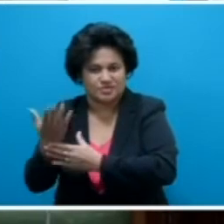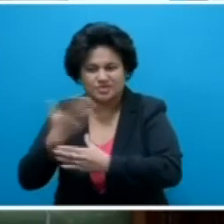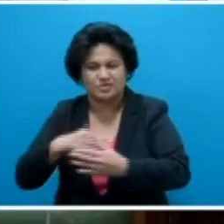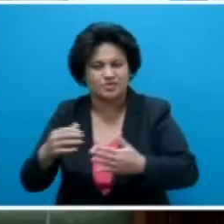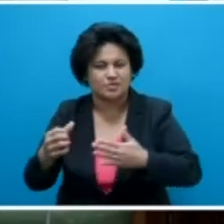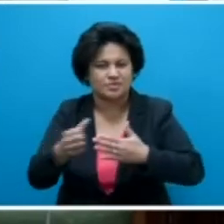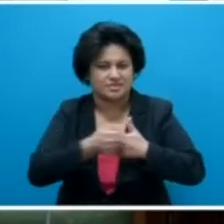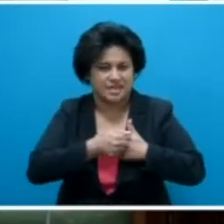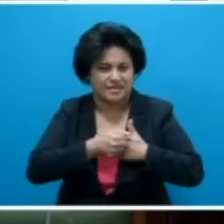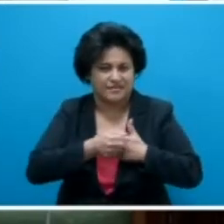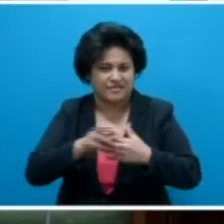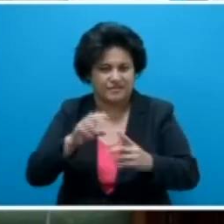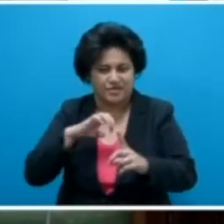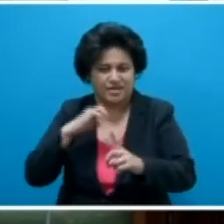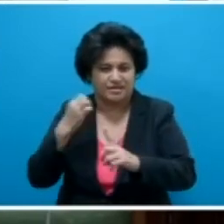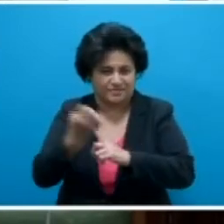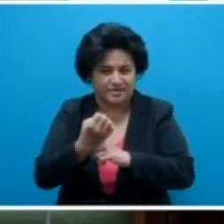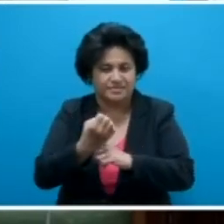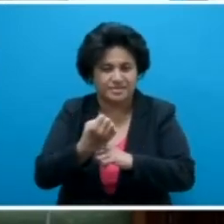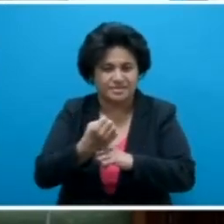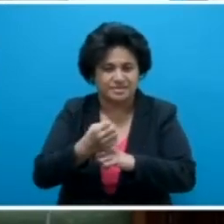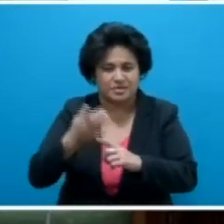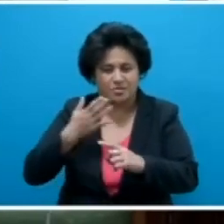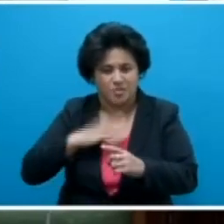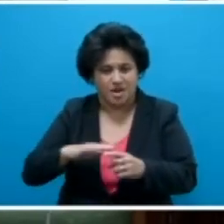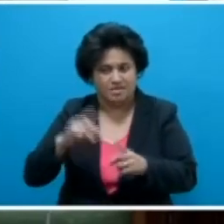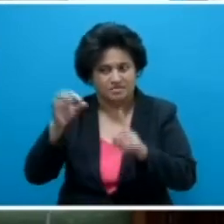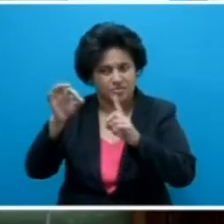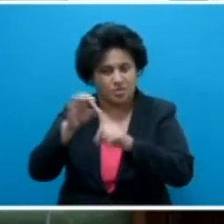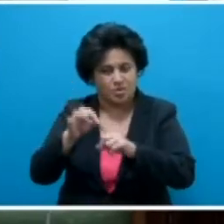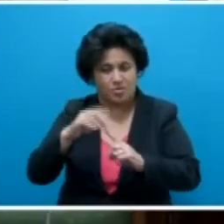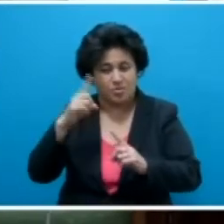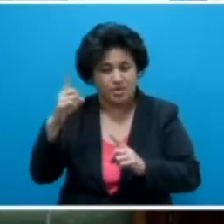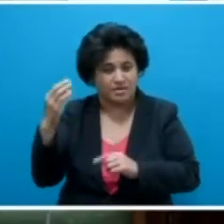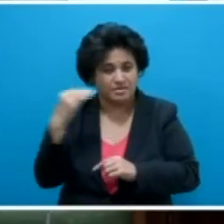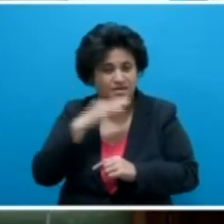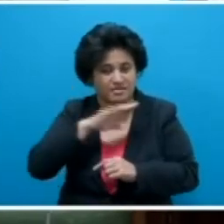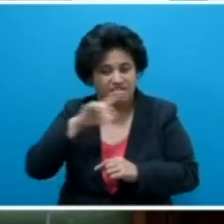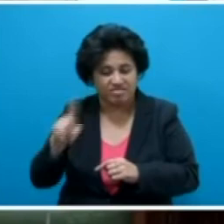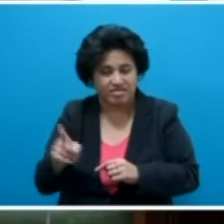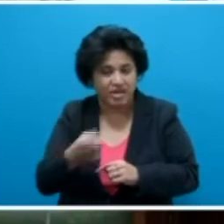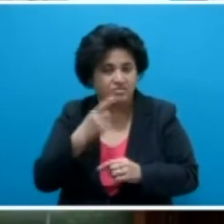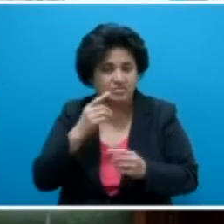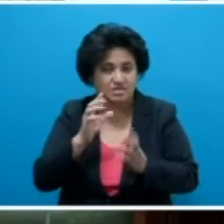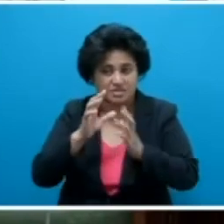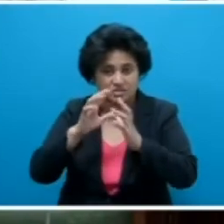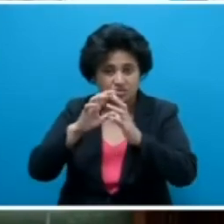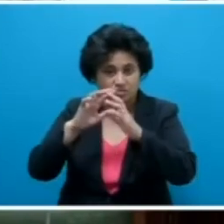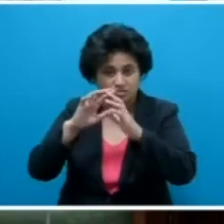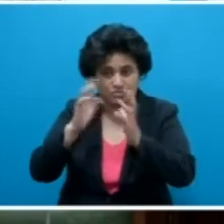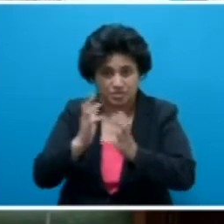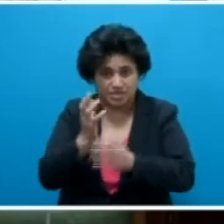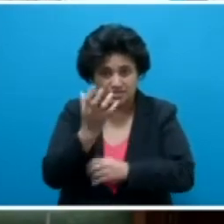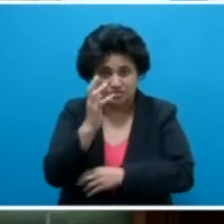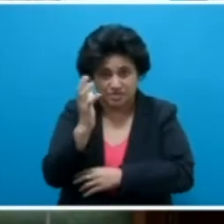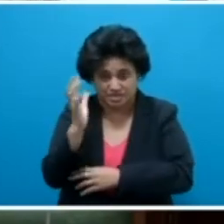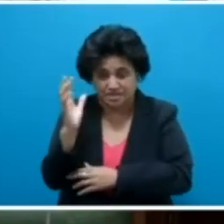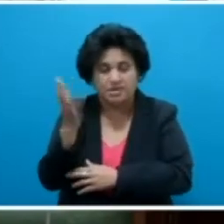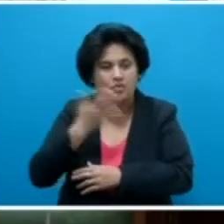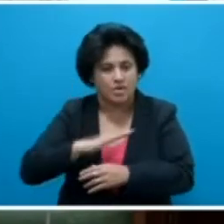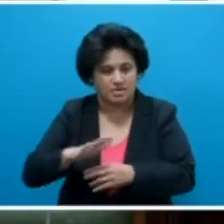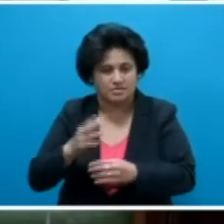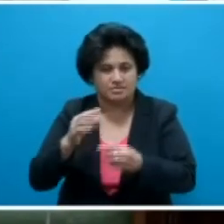have contributed to planting an average of 100,000 trees per month. Honorable Speaker